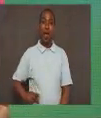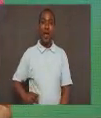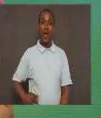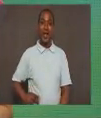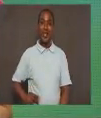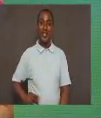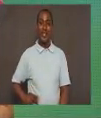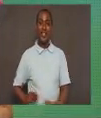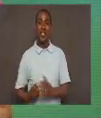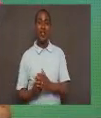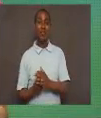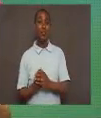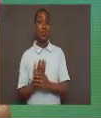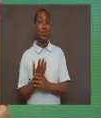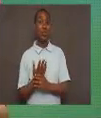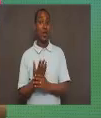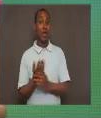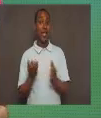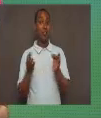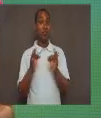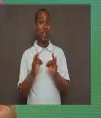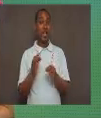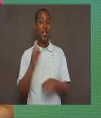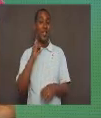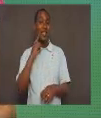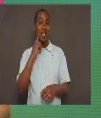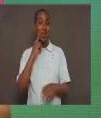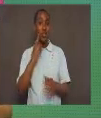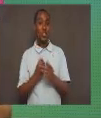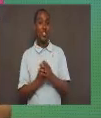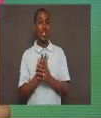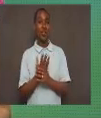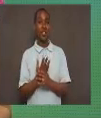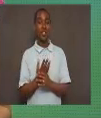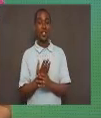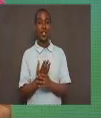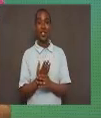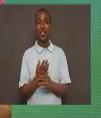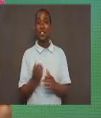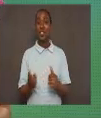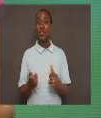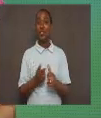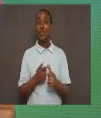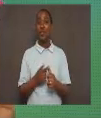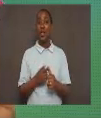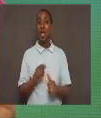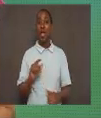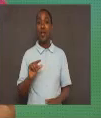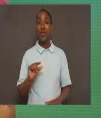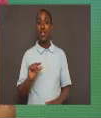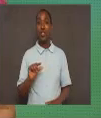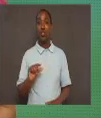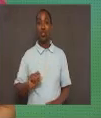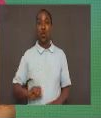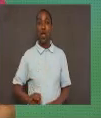The pancreas produces necessary enzymes which are released into the first part